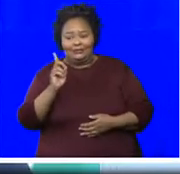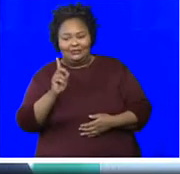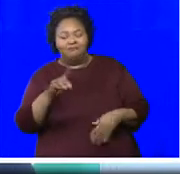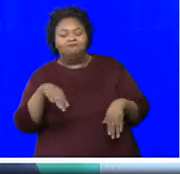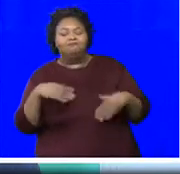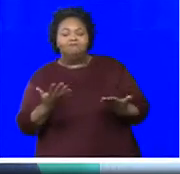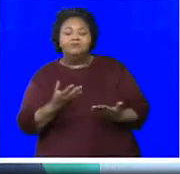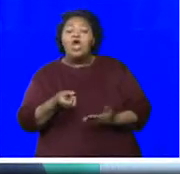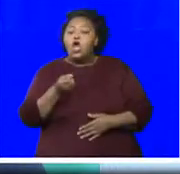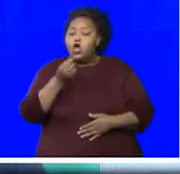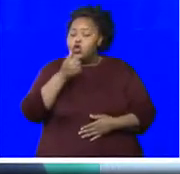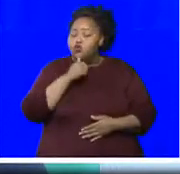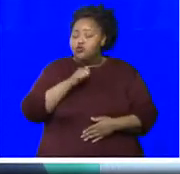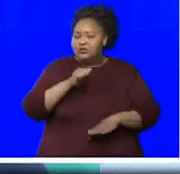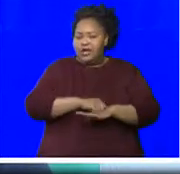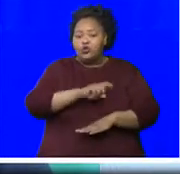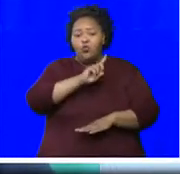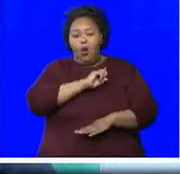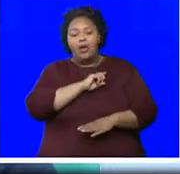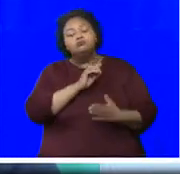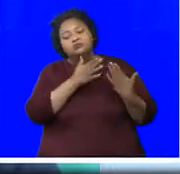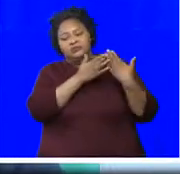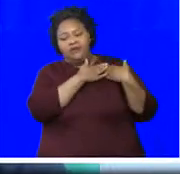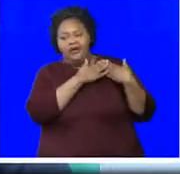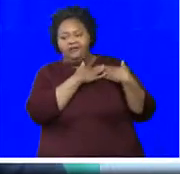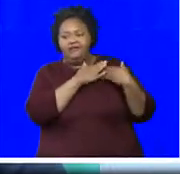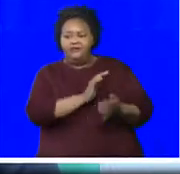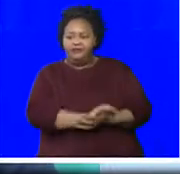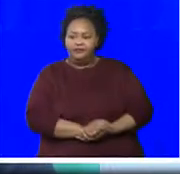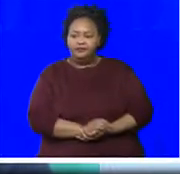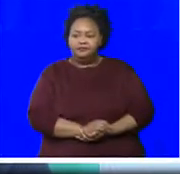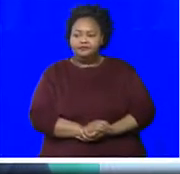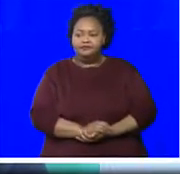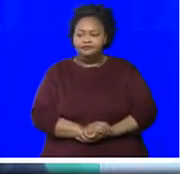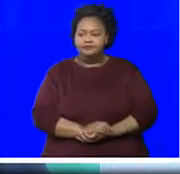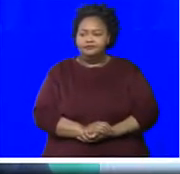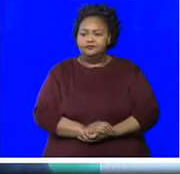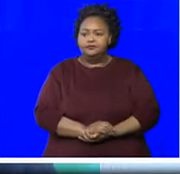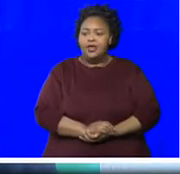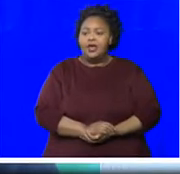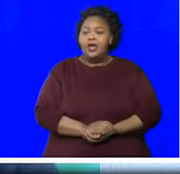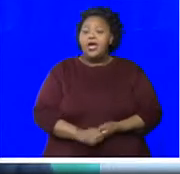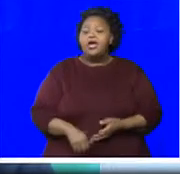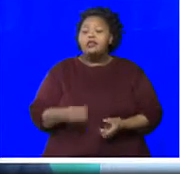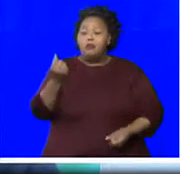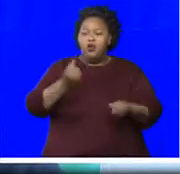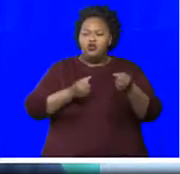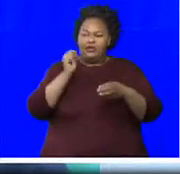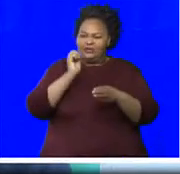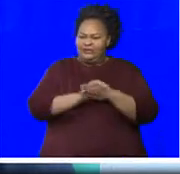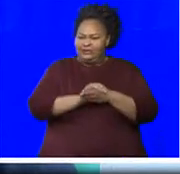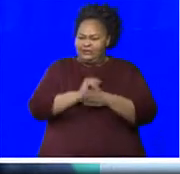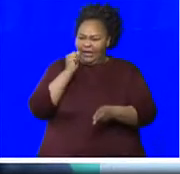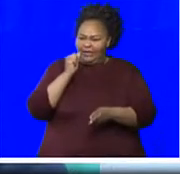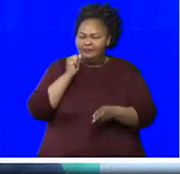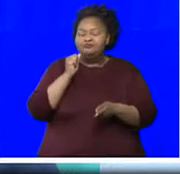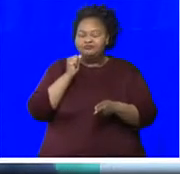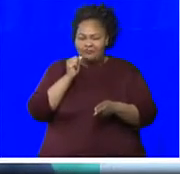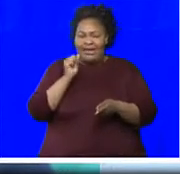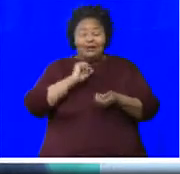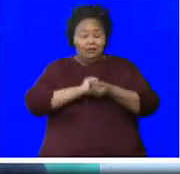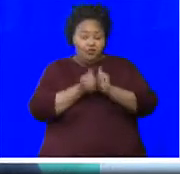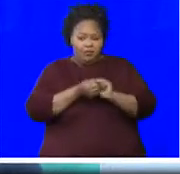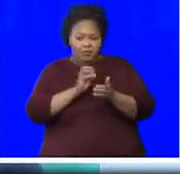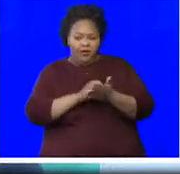the older cars because those cars are the cars that normally have problems. Remember, most of the people are only focusing on the fuel